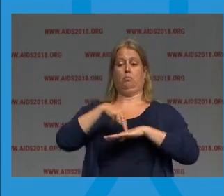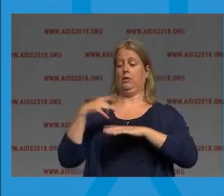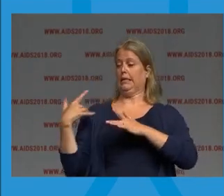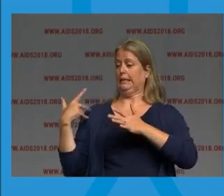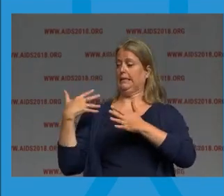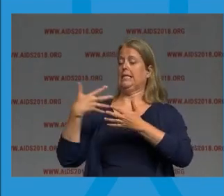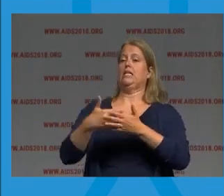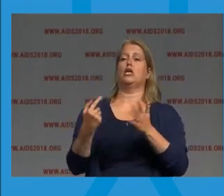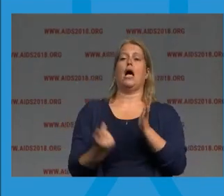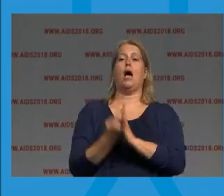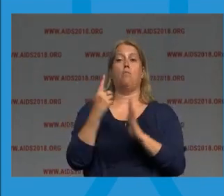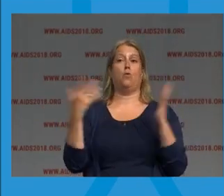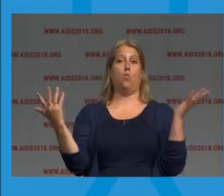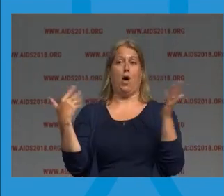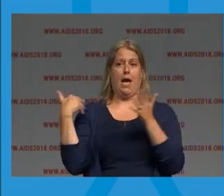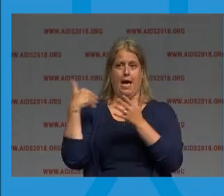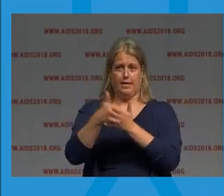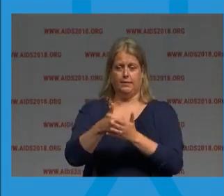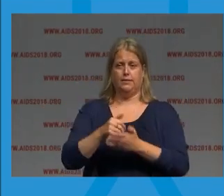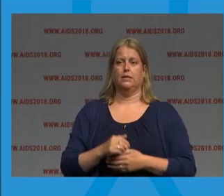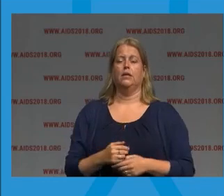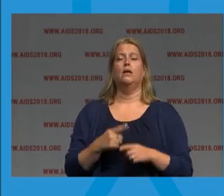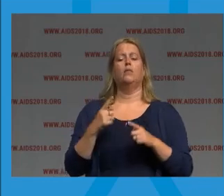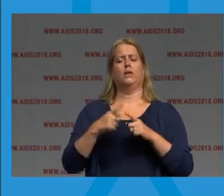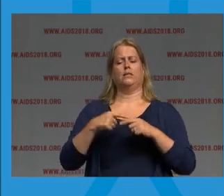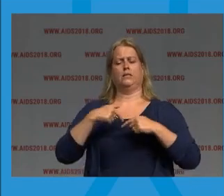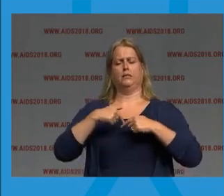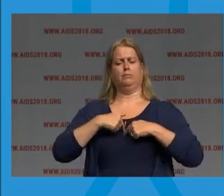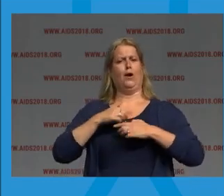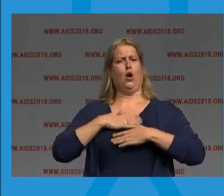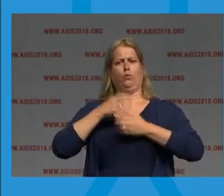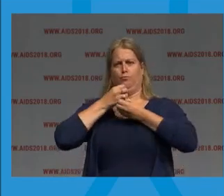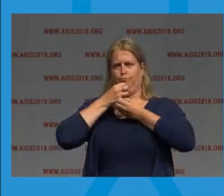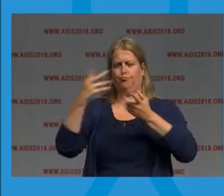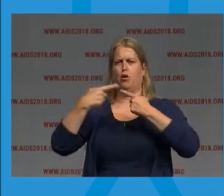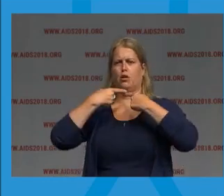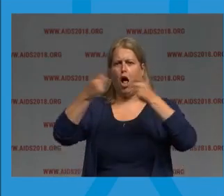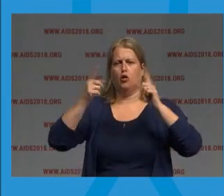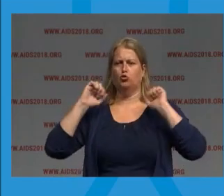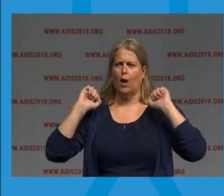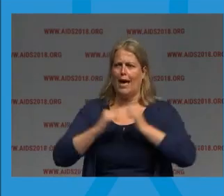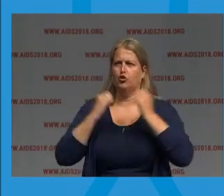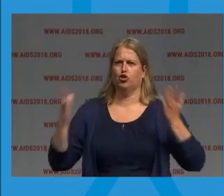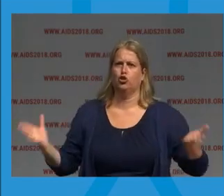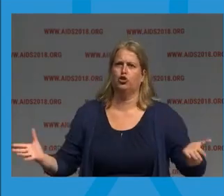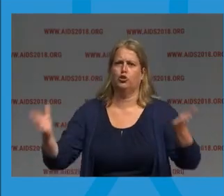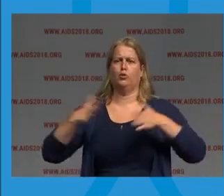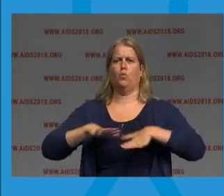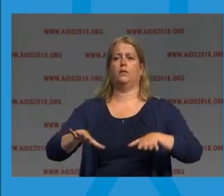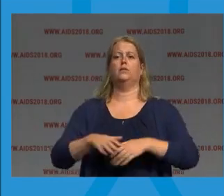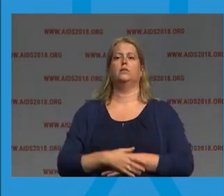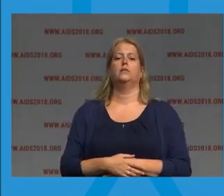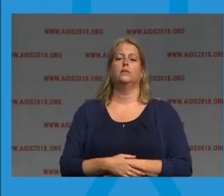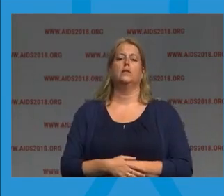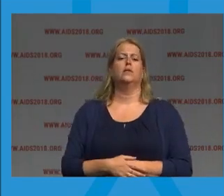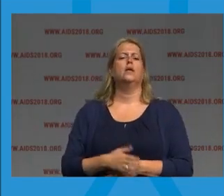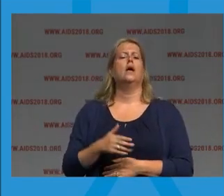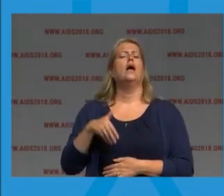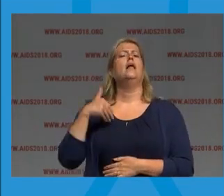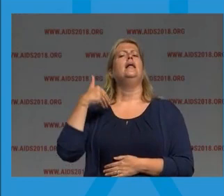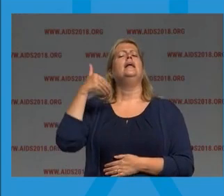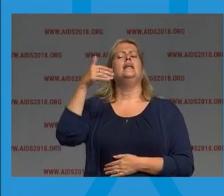then and to also have my own call to action so that we can finally put to rest the